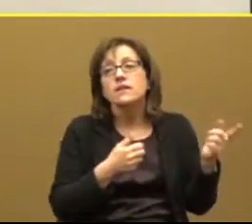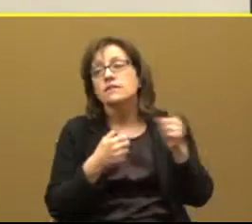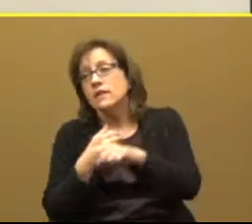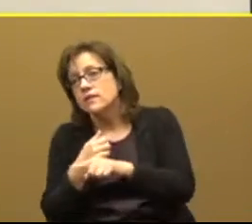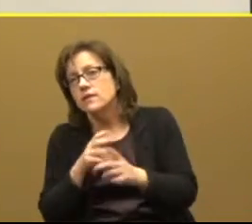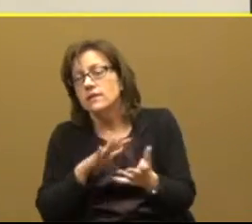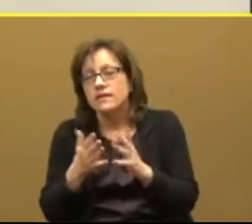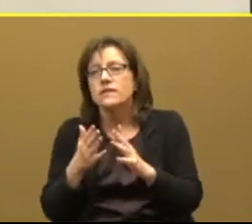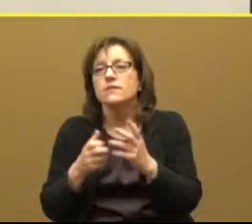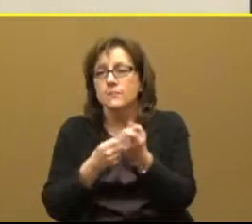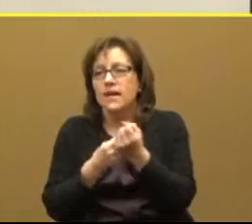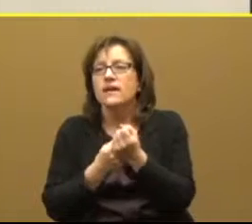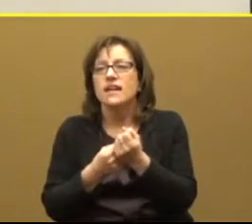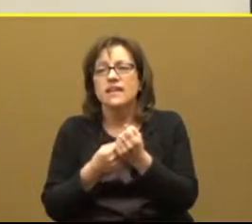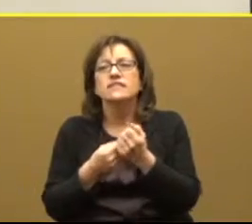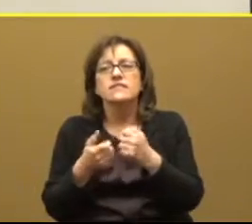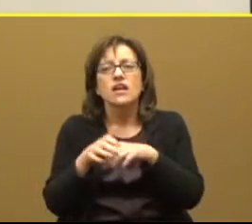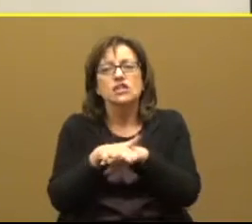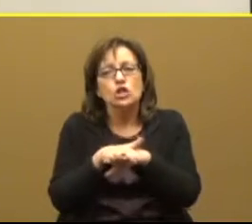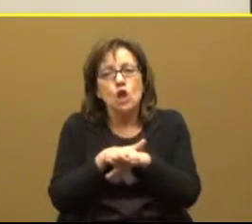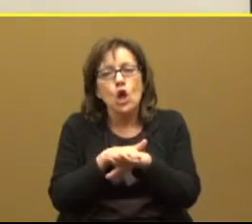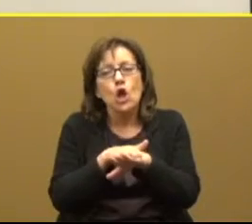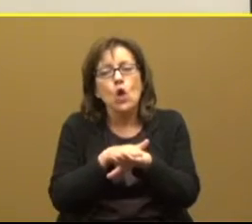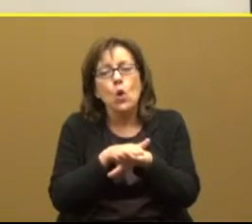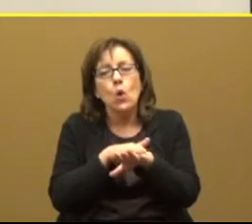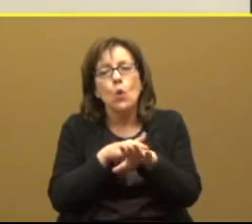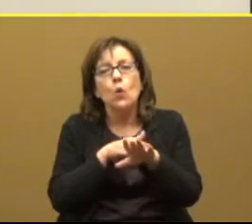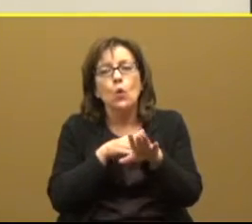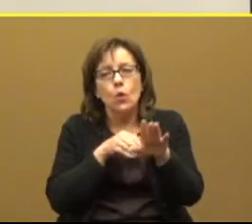this explains our slow trajectory of change.